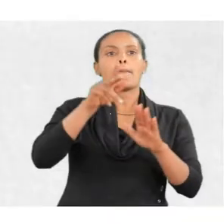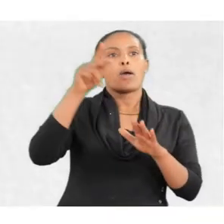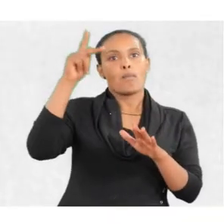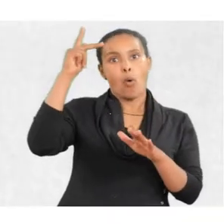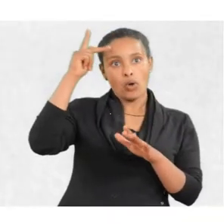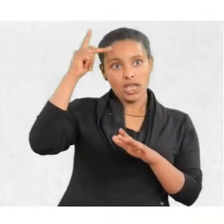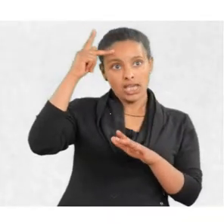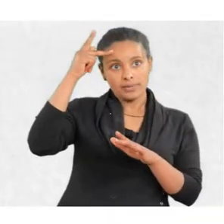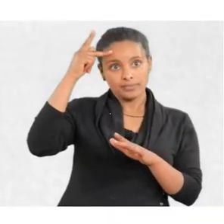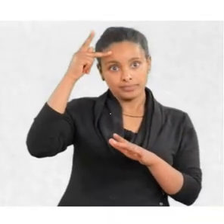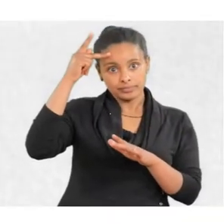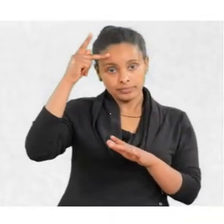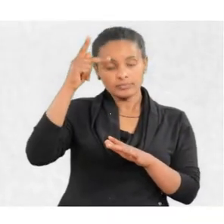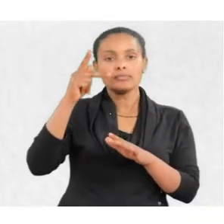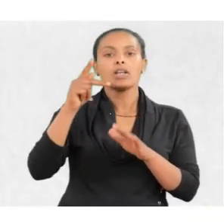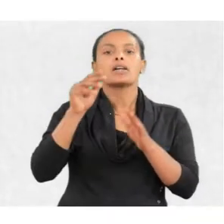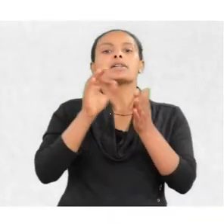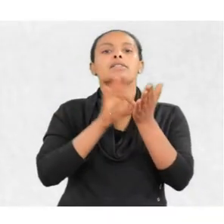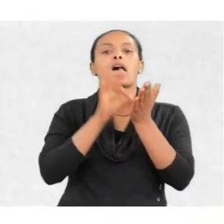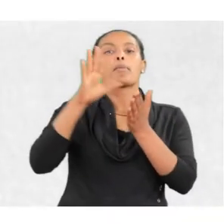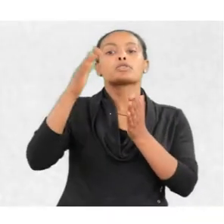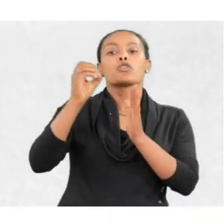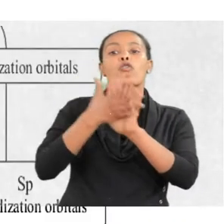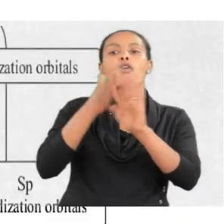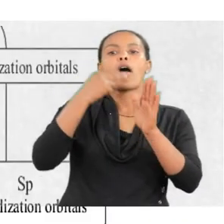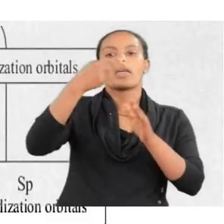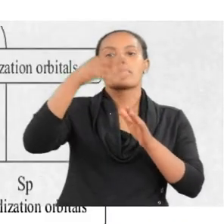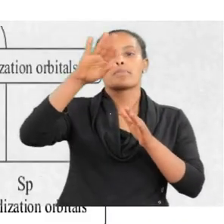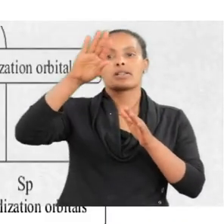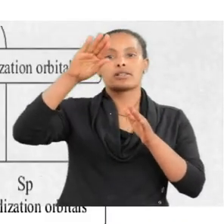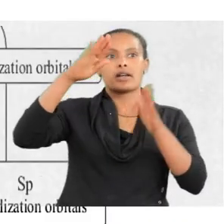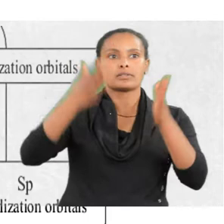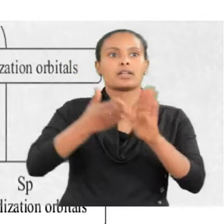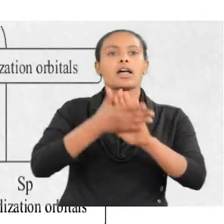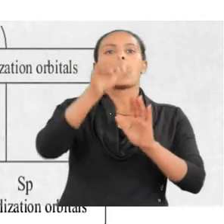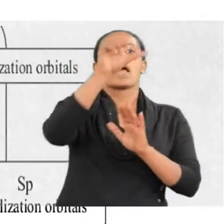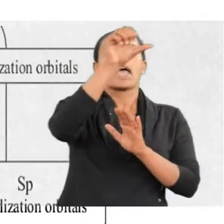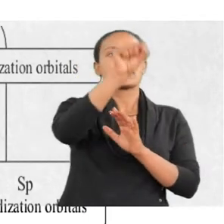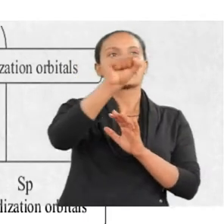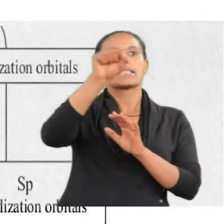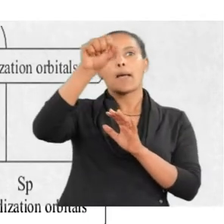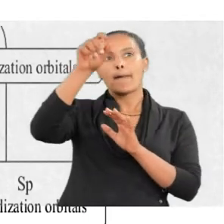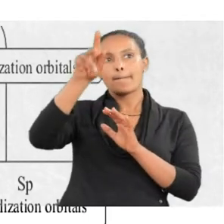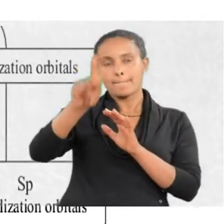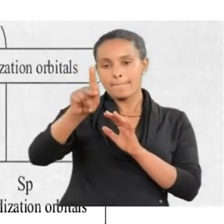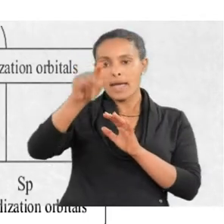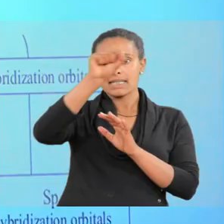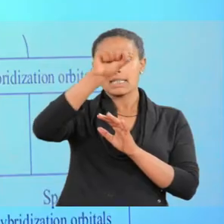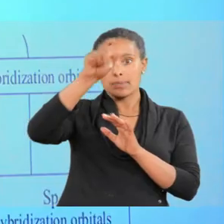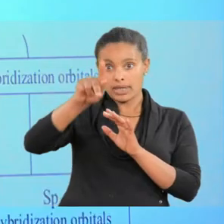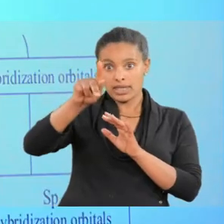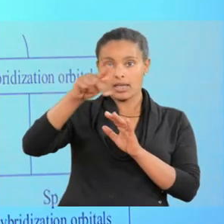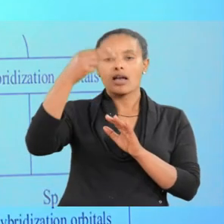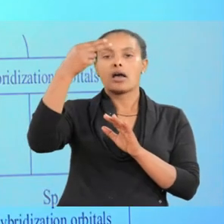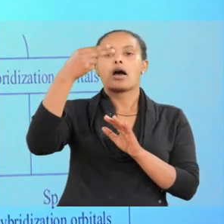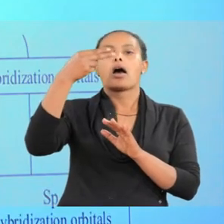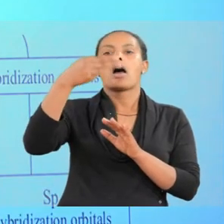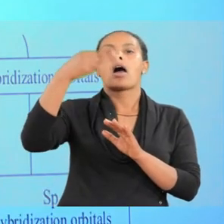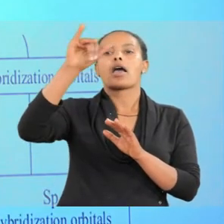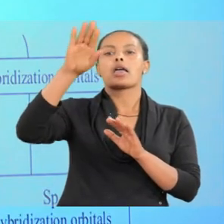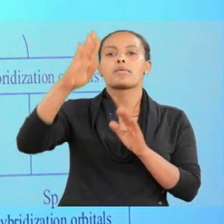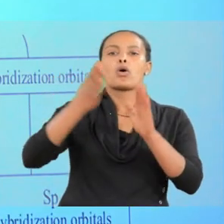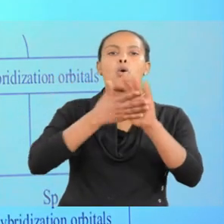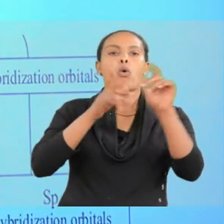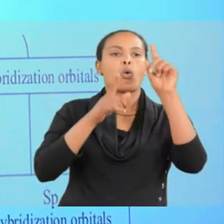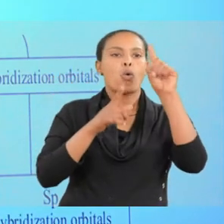Pauling. Types of hybridization. SP hybrid orbitals. Combination of